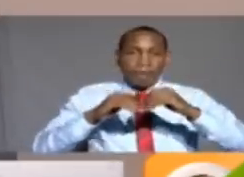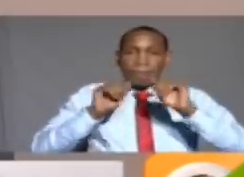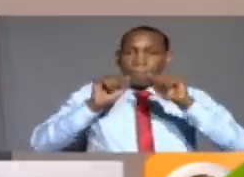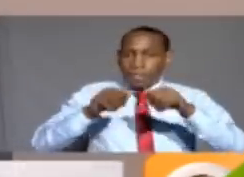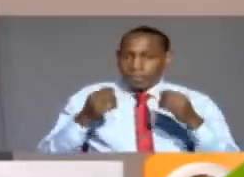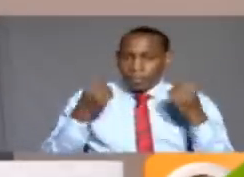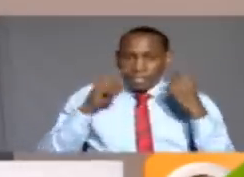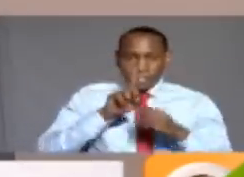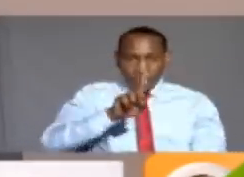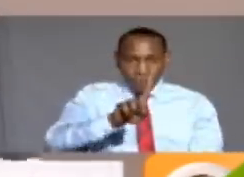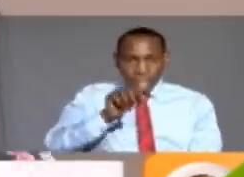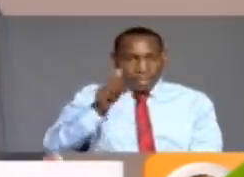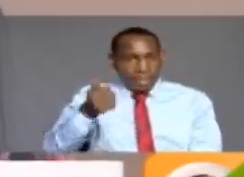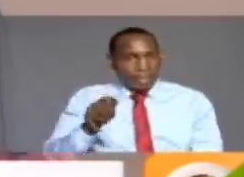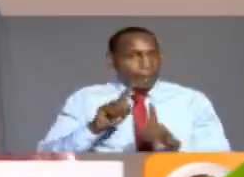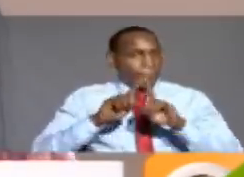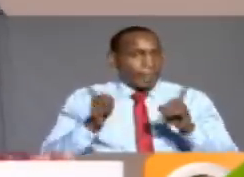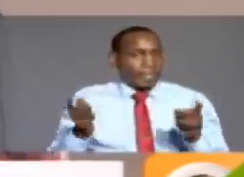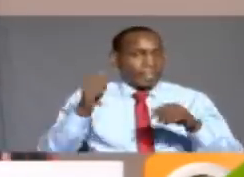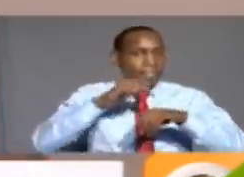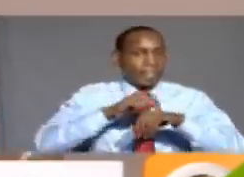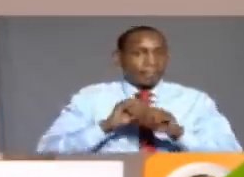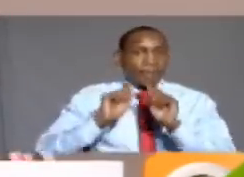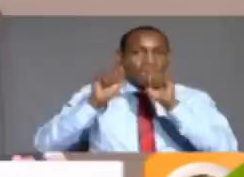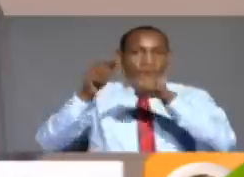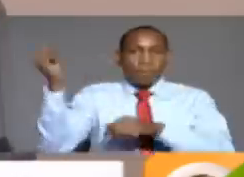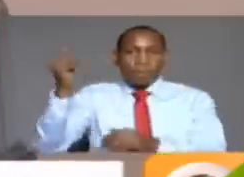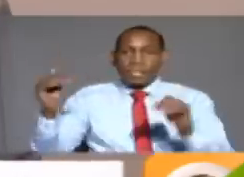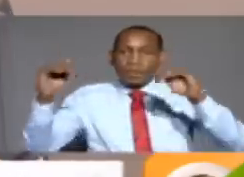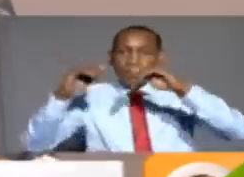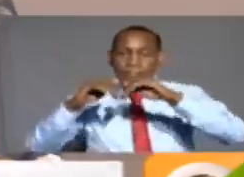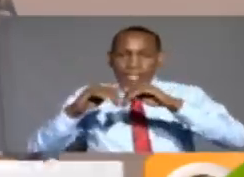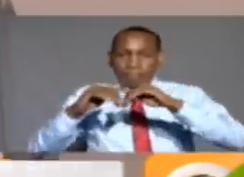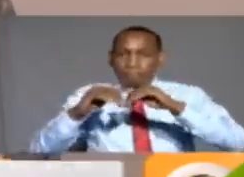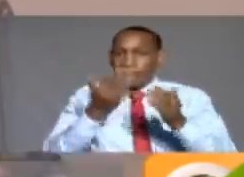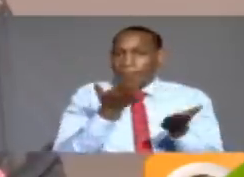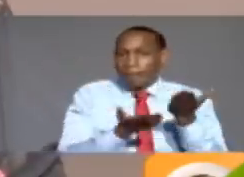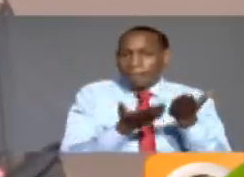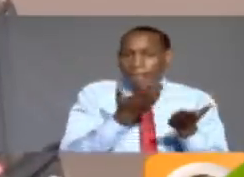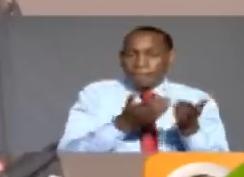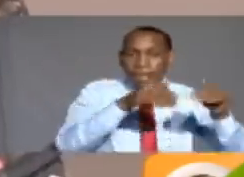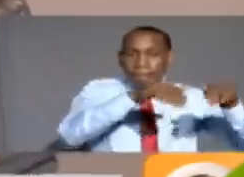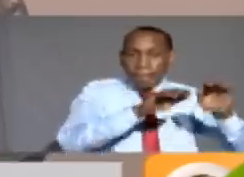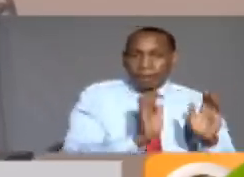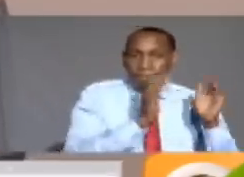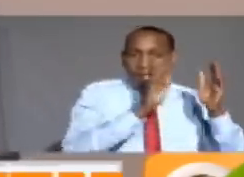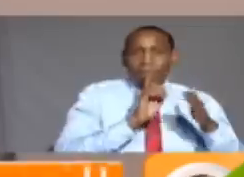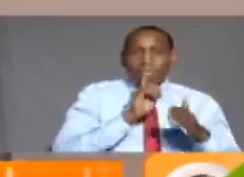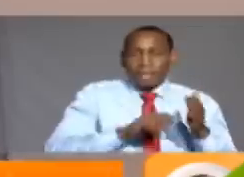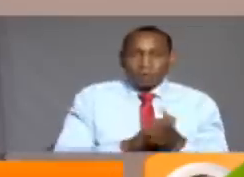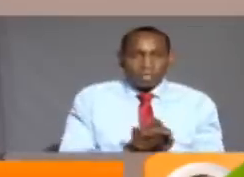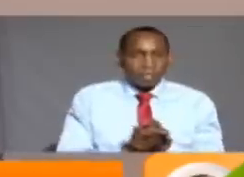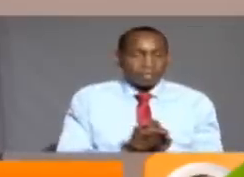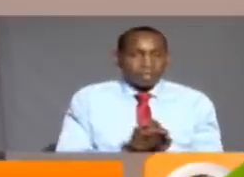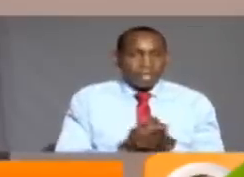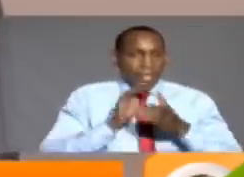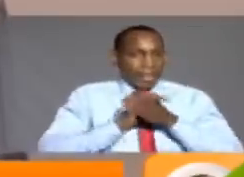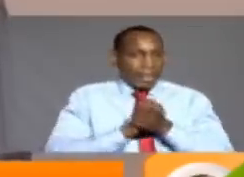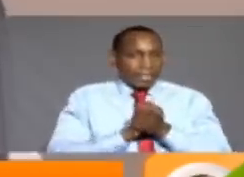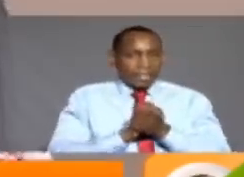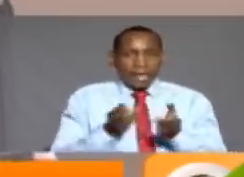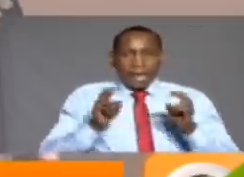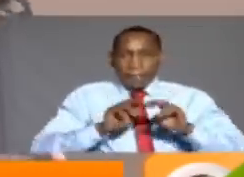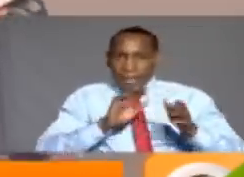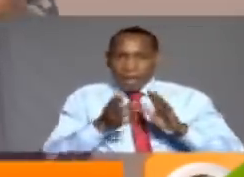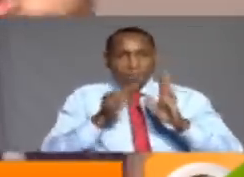to understand each other. But you know, when I go to a political rally or into maybe a barrio and I say this is how the handshake should